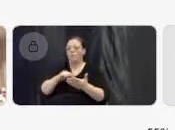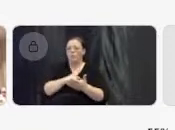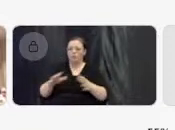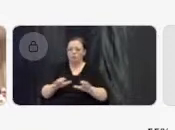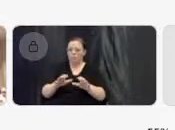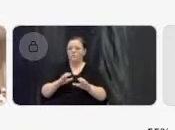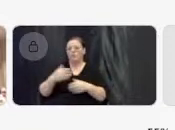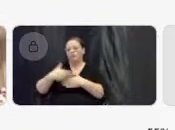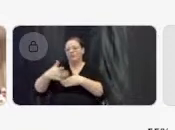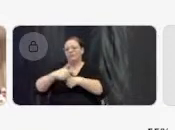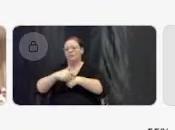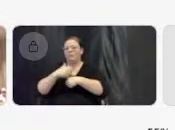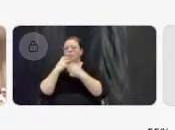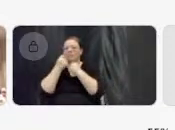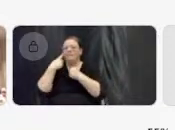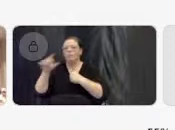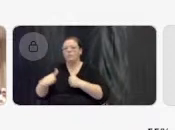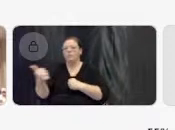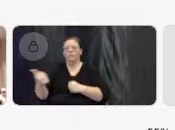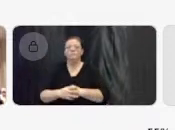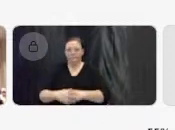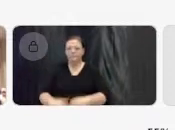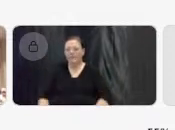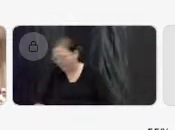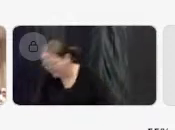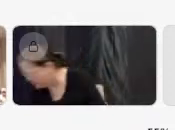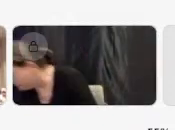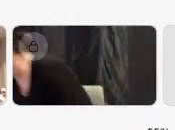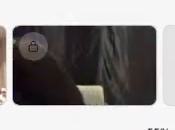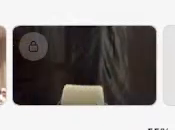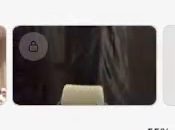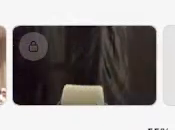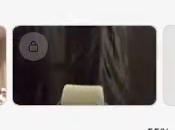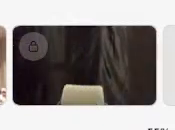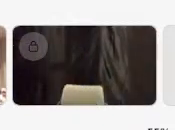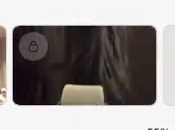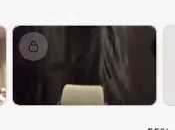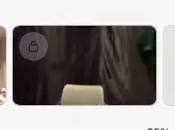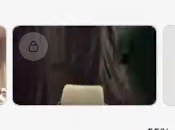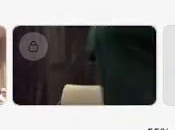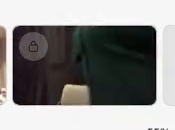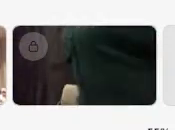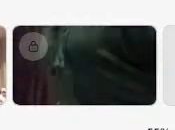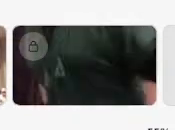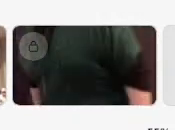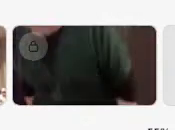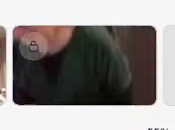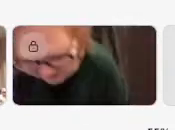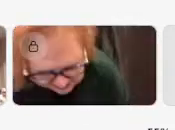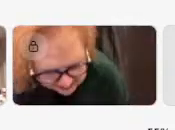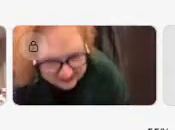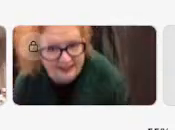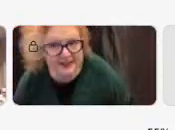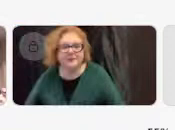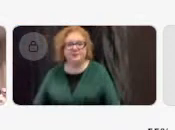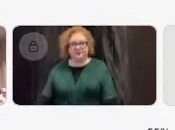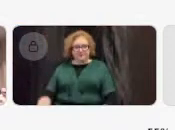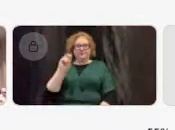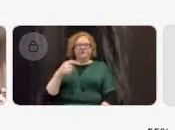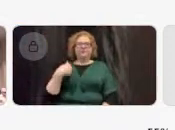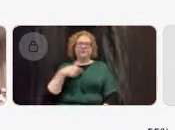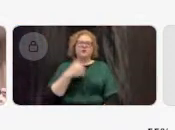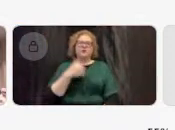reserve the rest of our time. Thank you. All right, we do have a few that oppose, and we actually have one